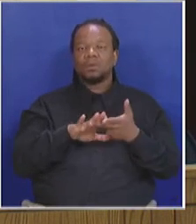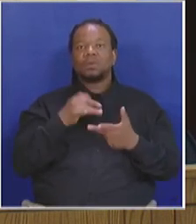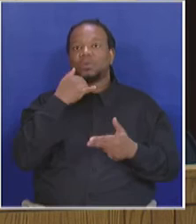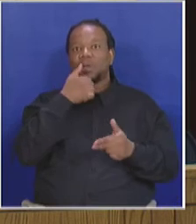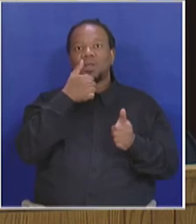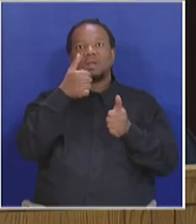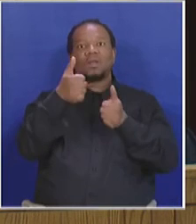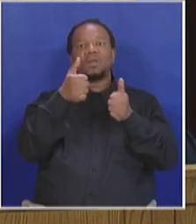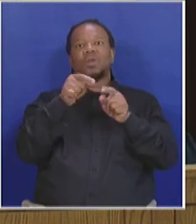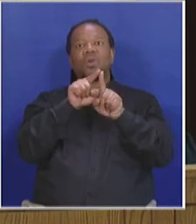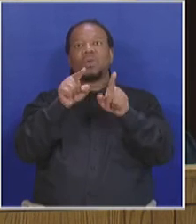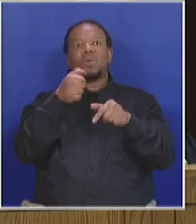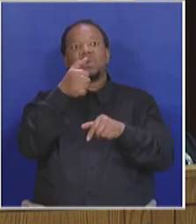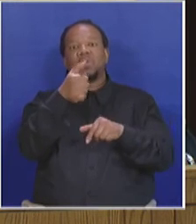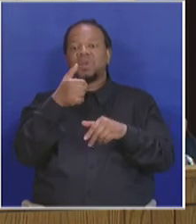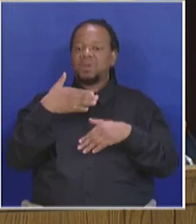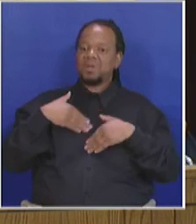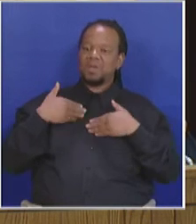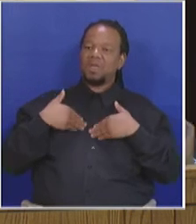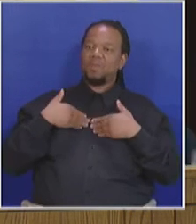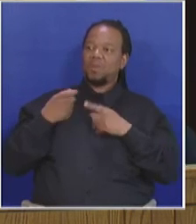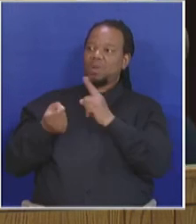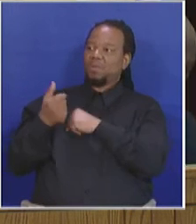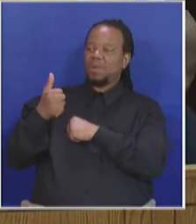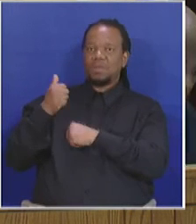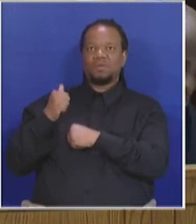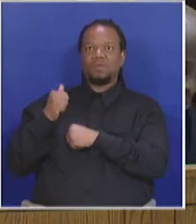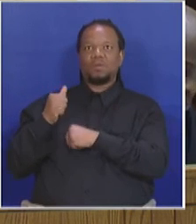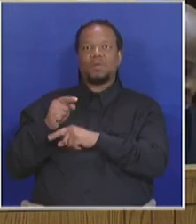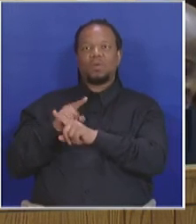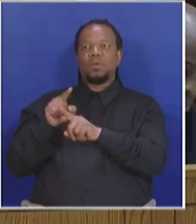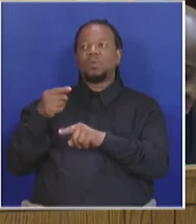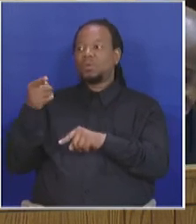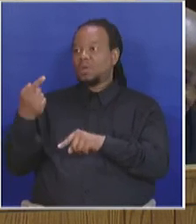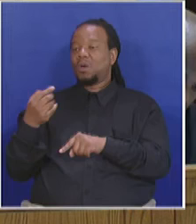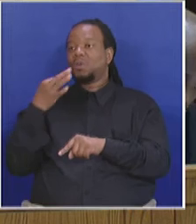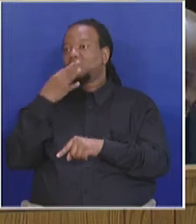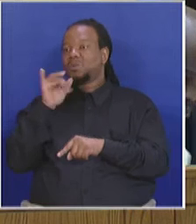trigger happy. You now say you will not withdraw those statements.